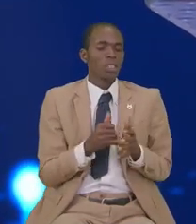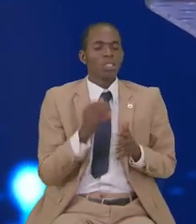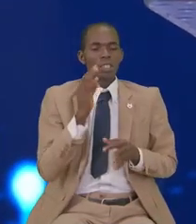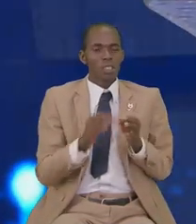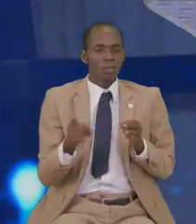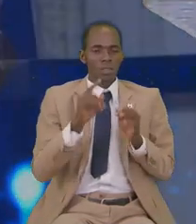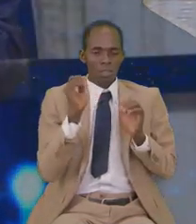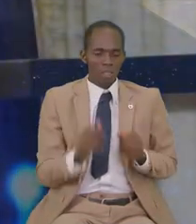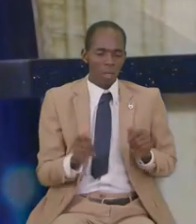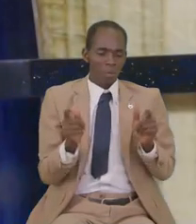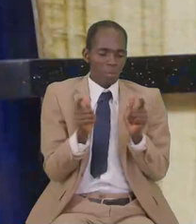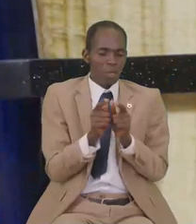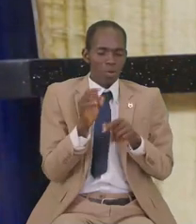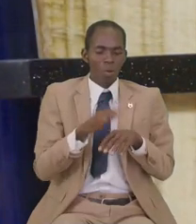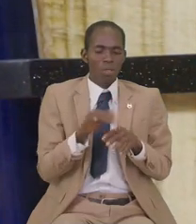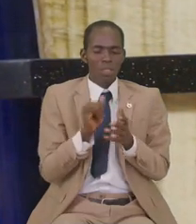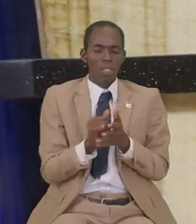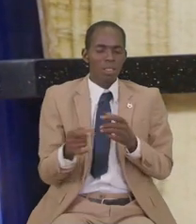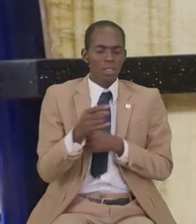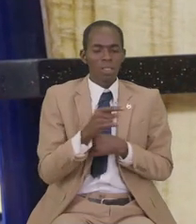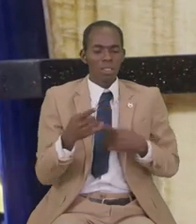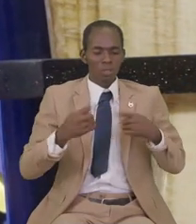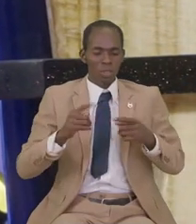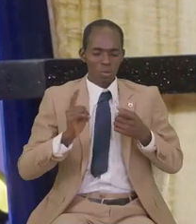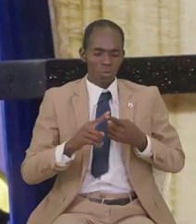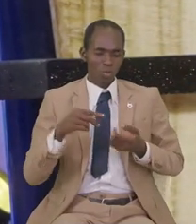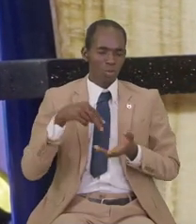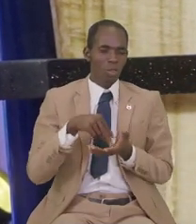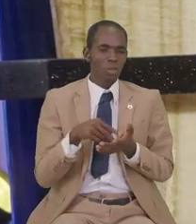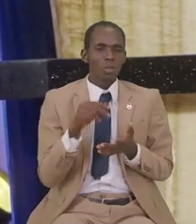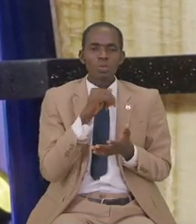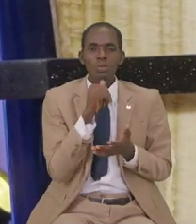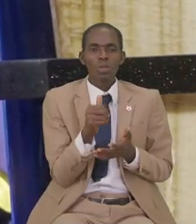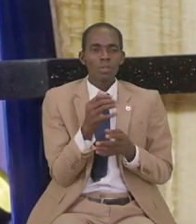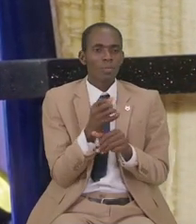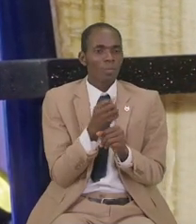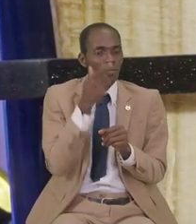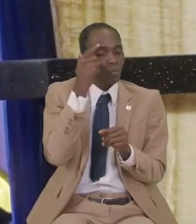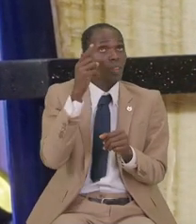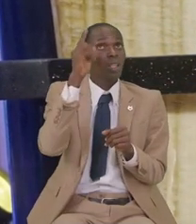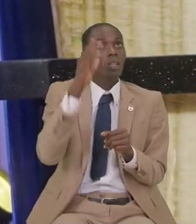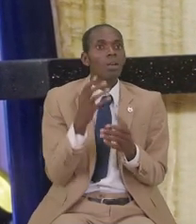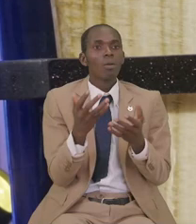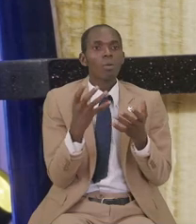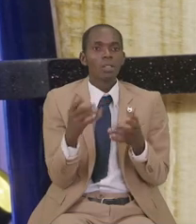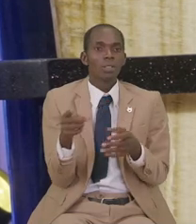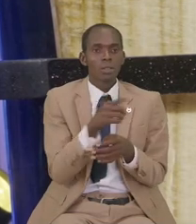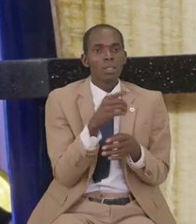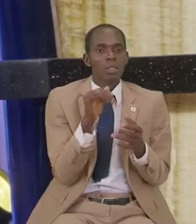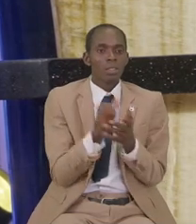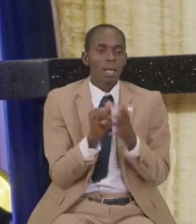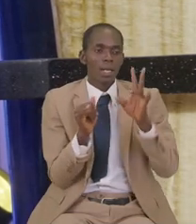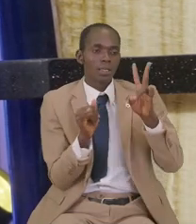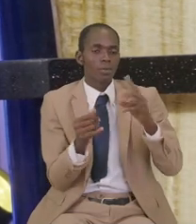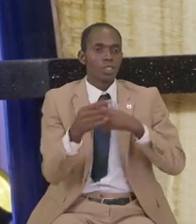the seventh day, if they try to gather, they will not get, because God wanted for them that seventh day to